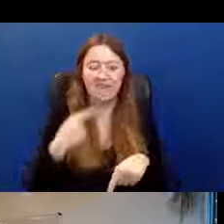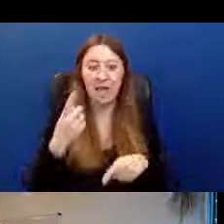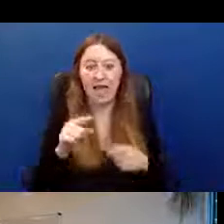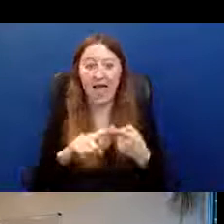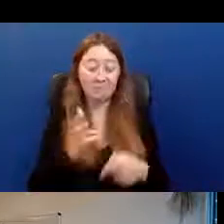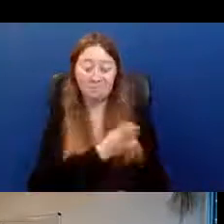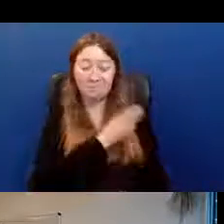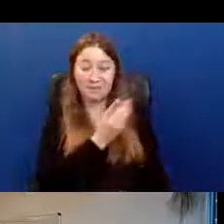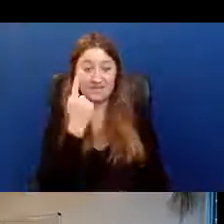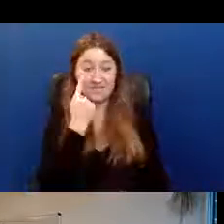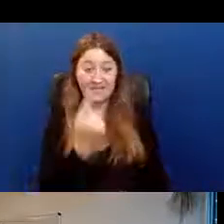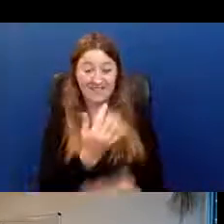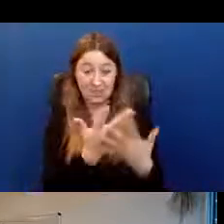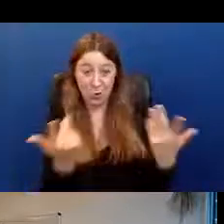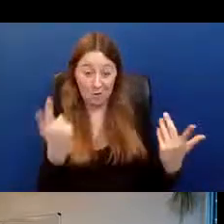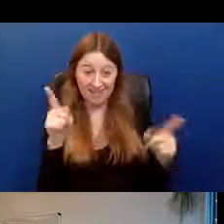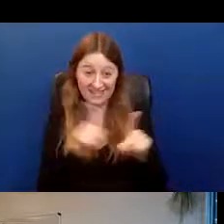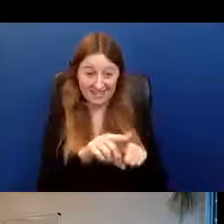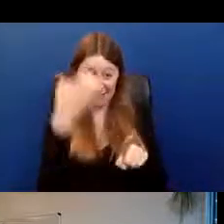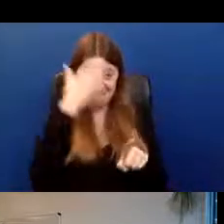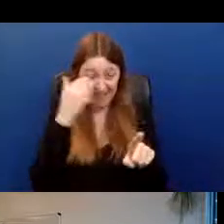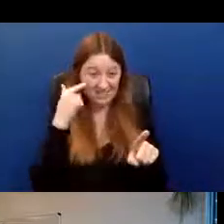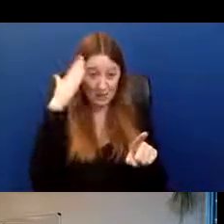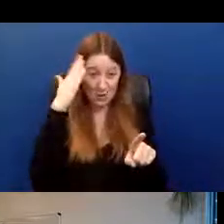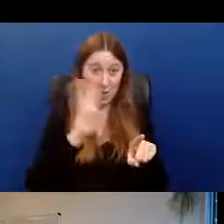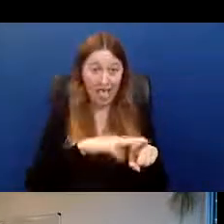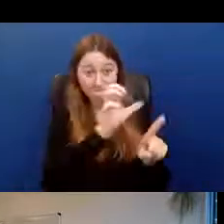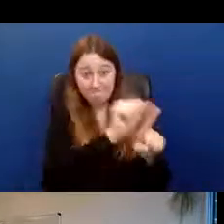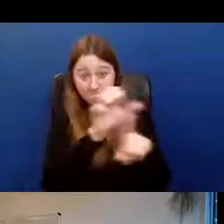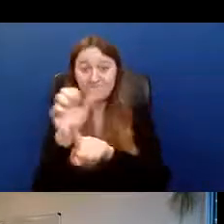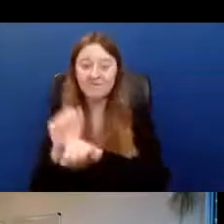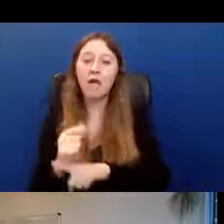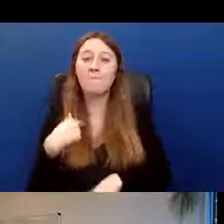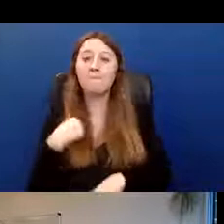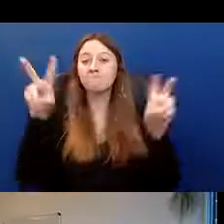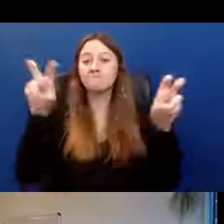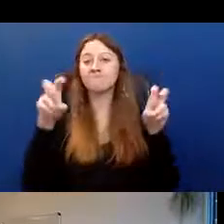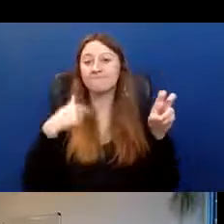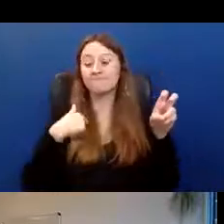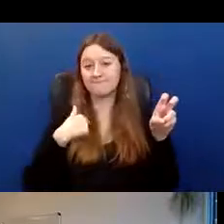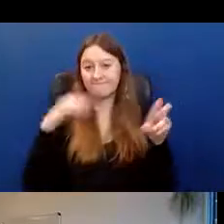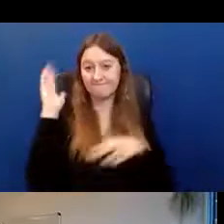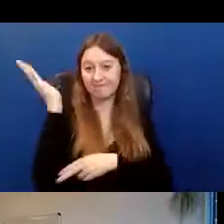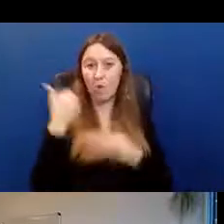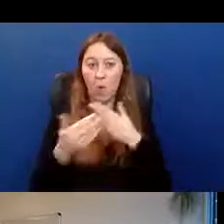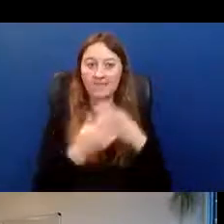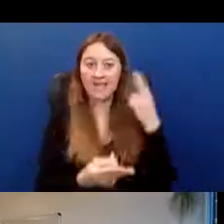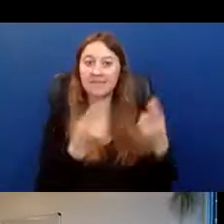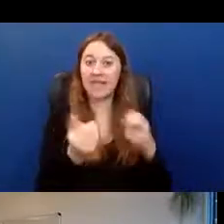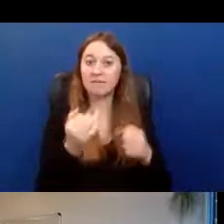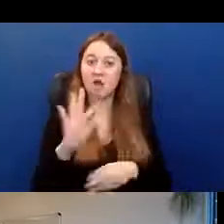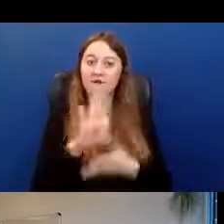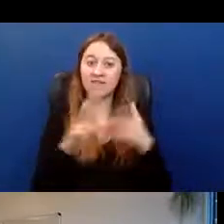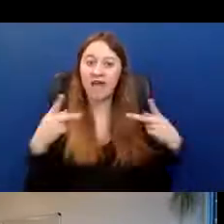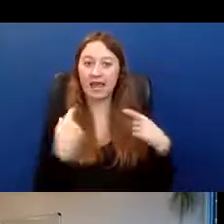familiar faces, which is lovely. So the title of my talk is Assessment of Sign Language Development in Deaf